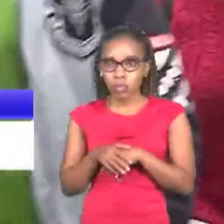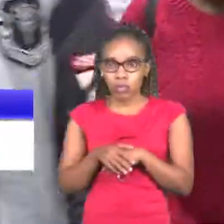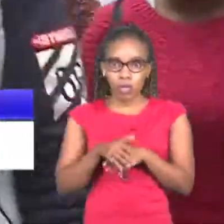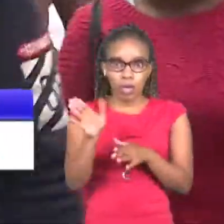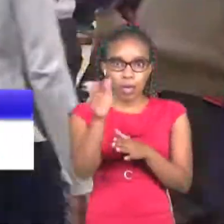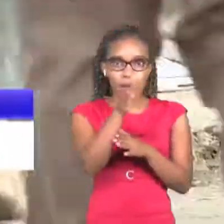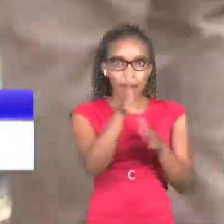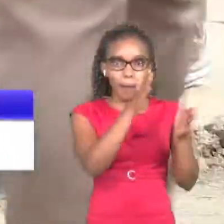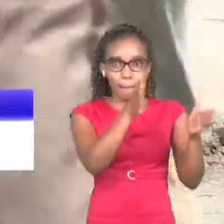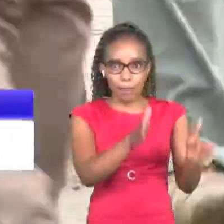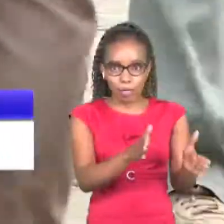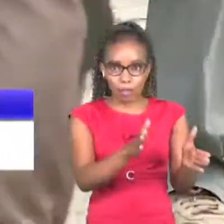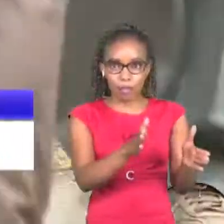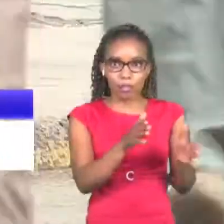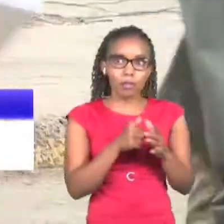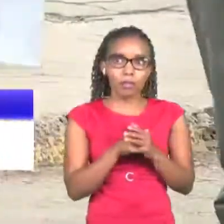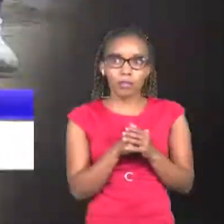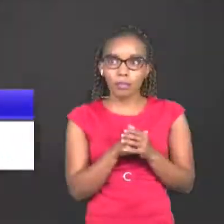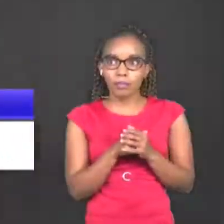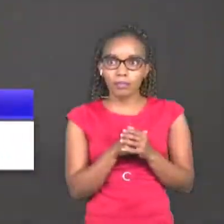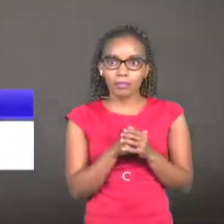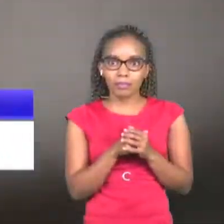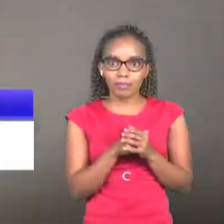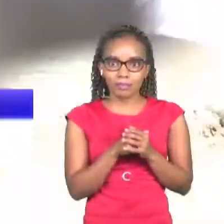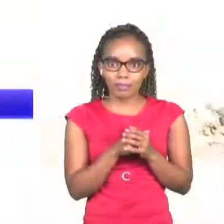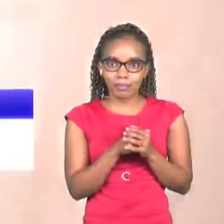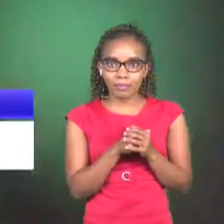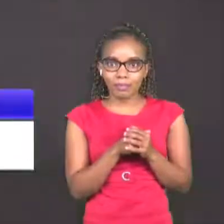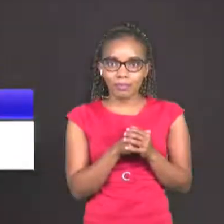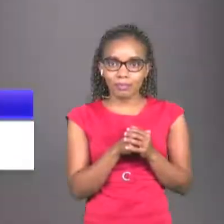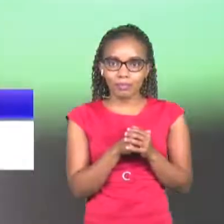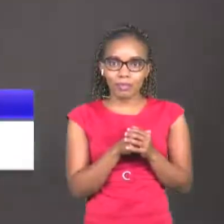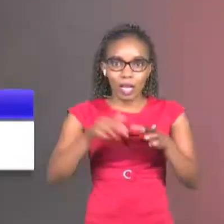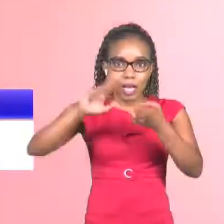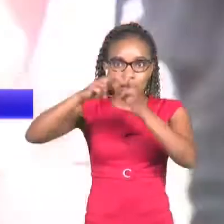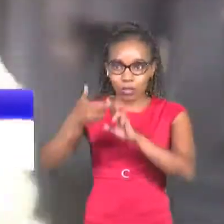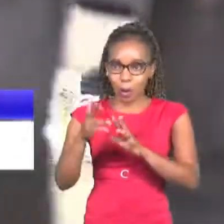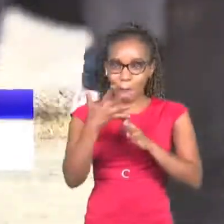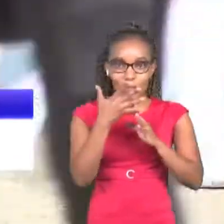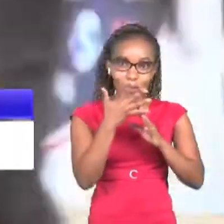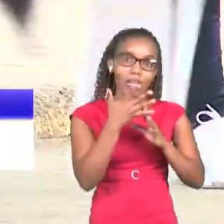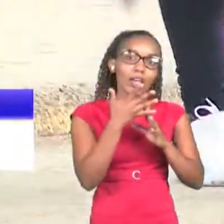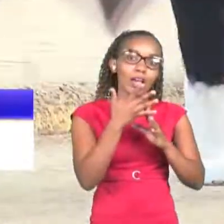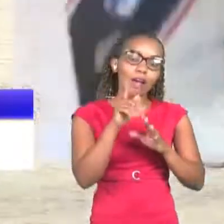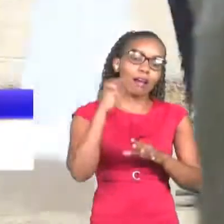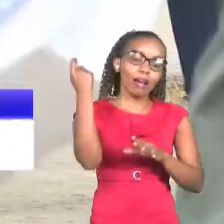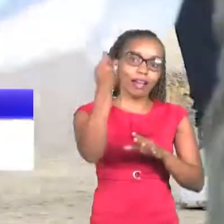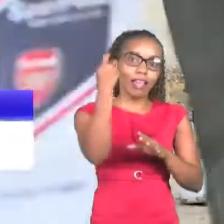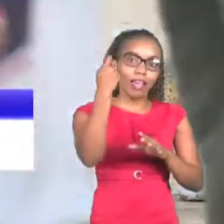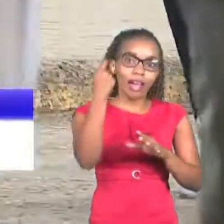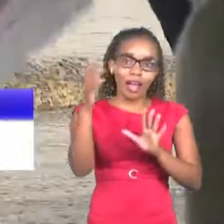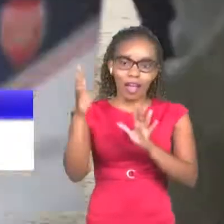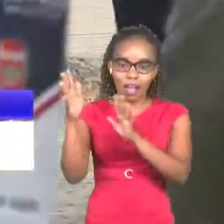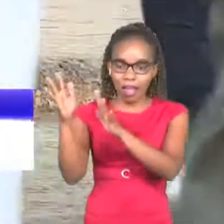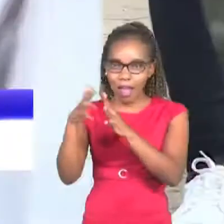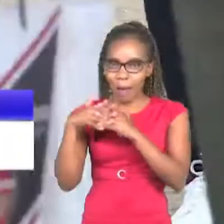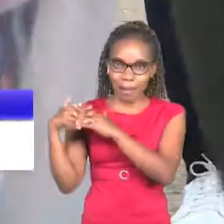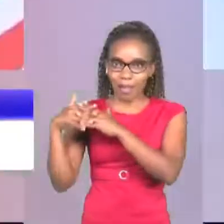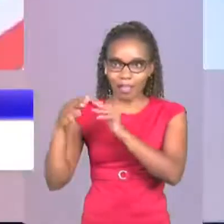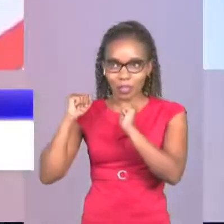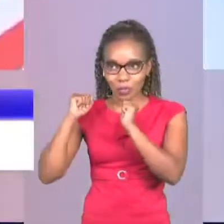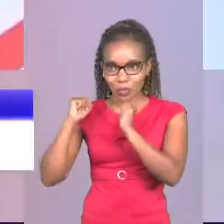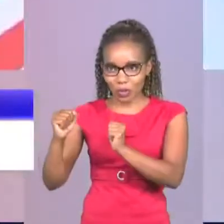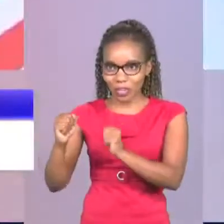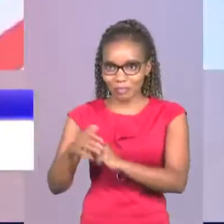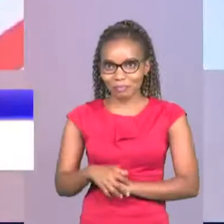Ambassador Kael Makata has reiterated that the relationship between Kenya and the US is still strong. With